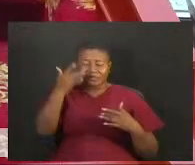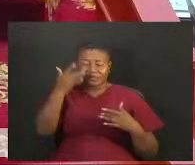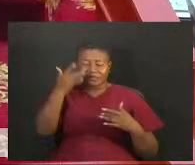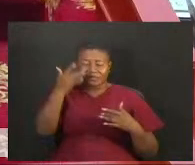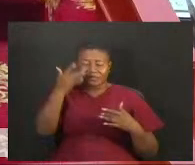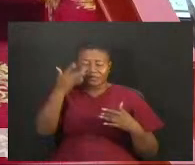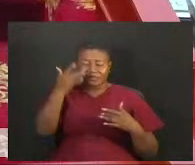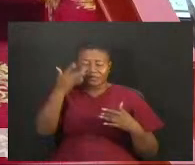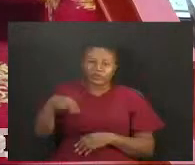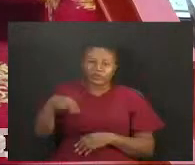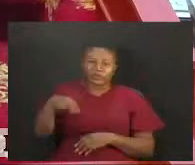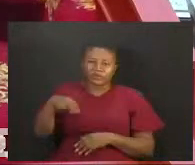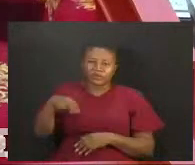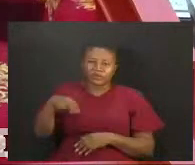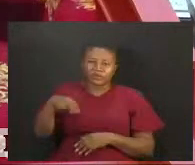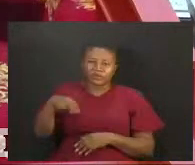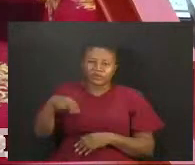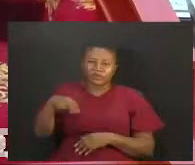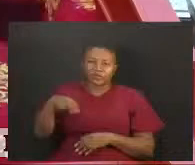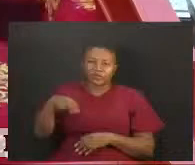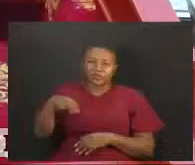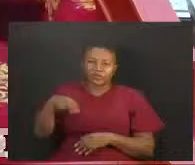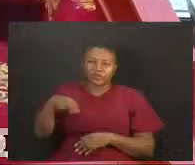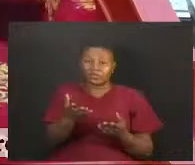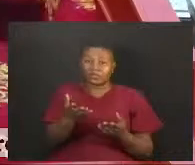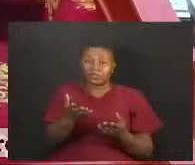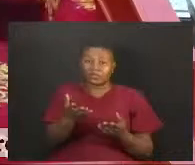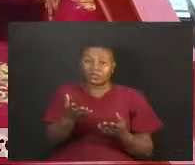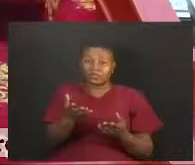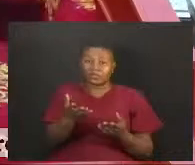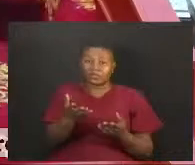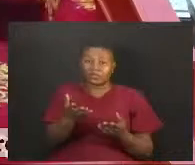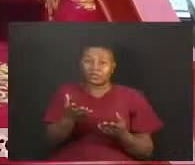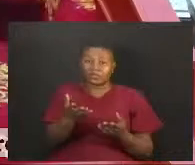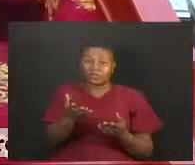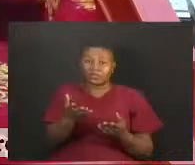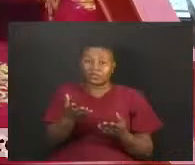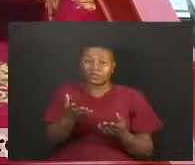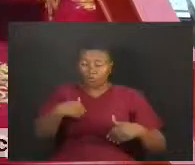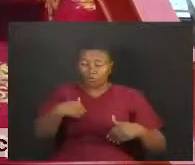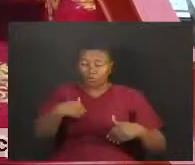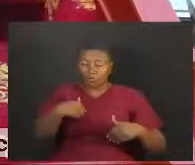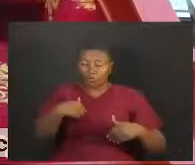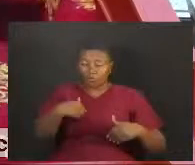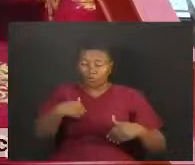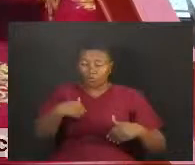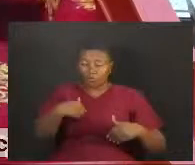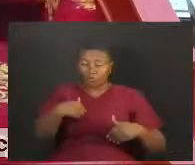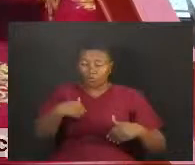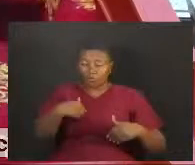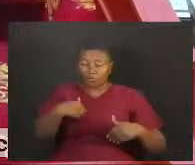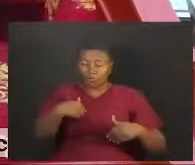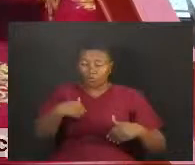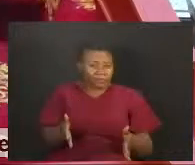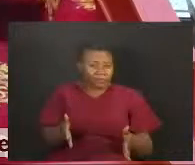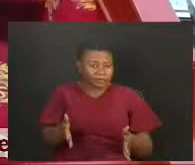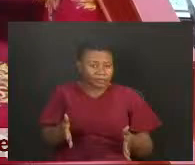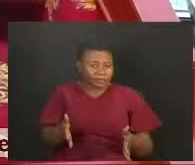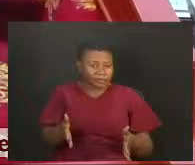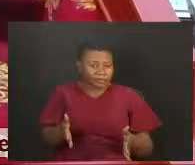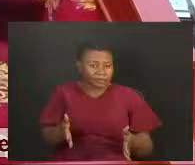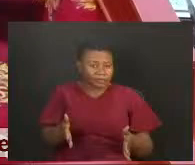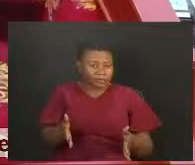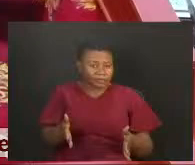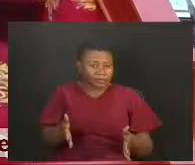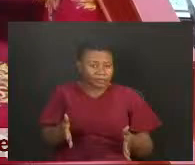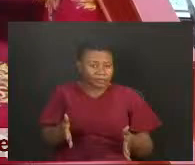in public service. From my early days as a young parliamentarian in this House in the year 2009, destiny has guided